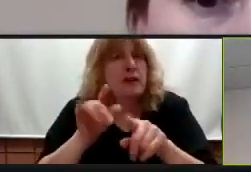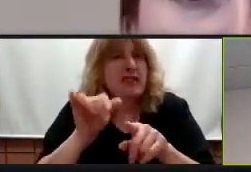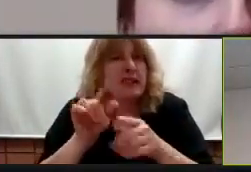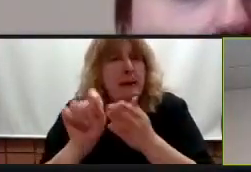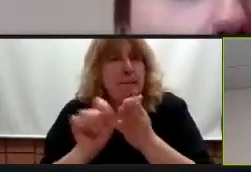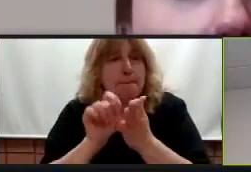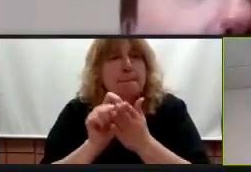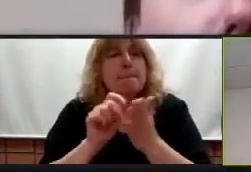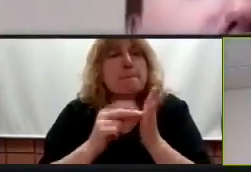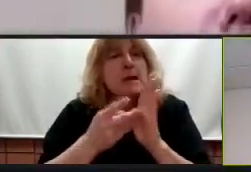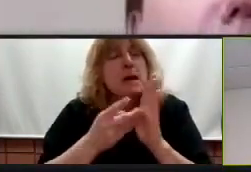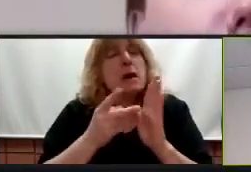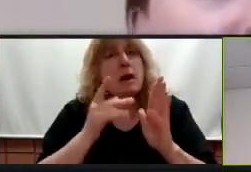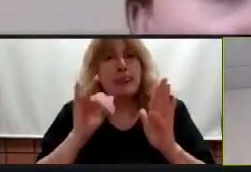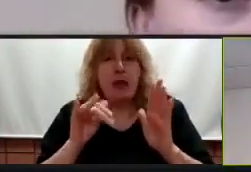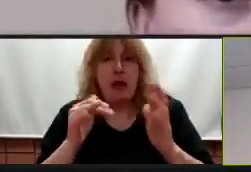health.